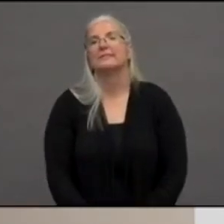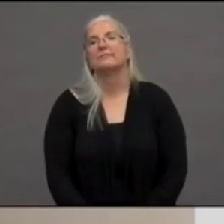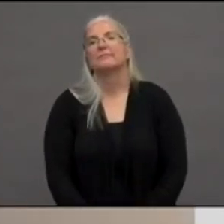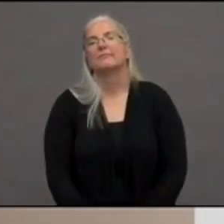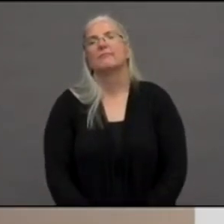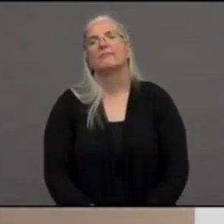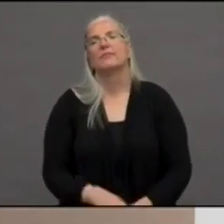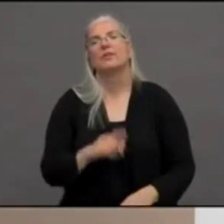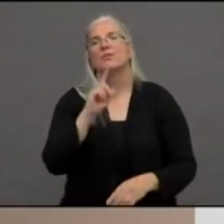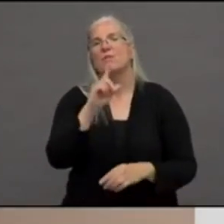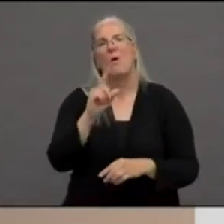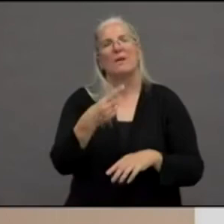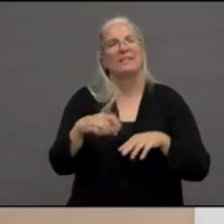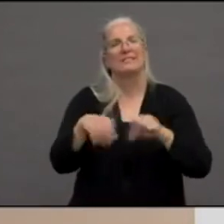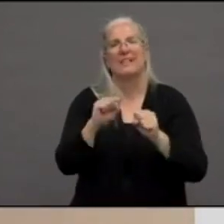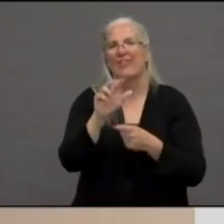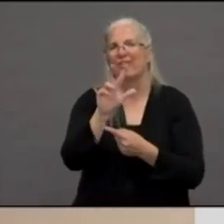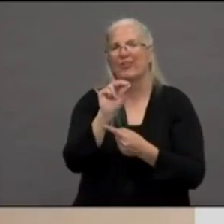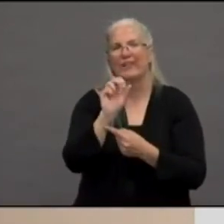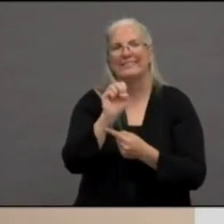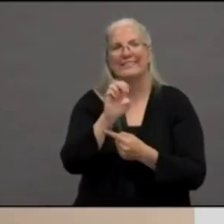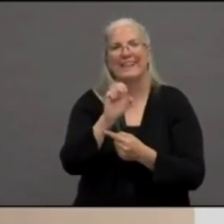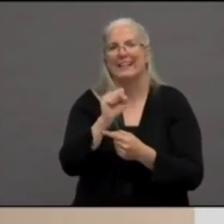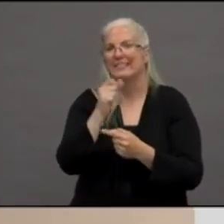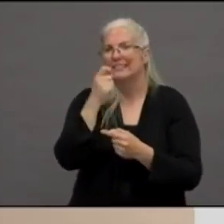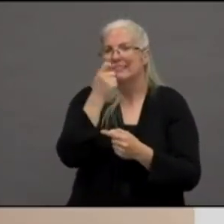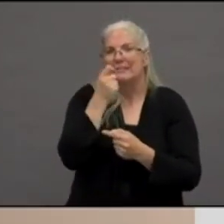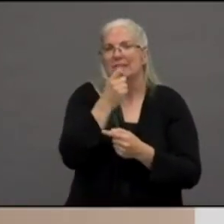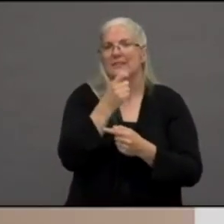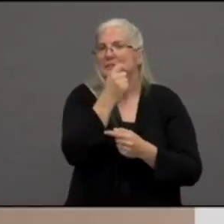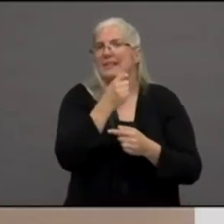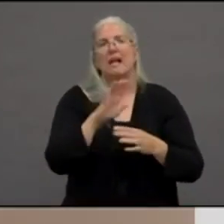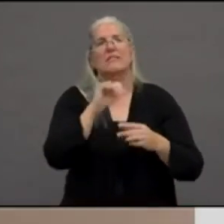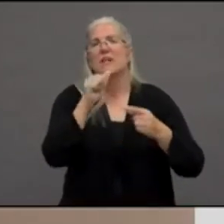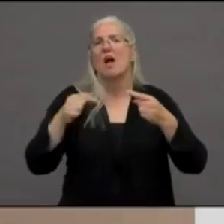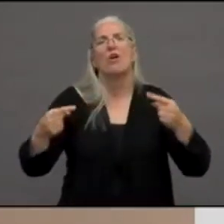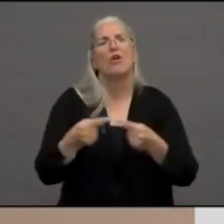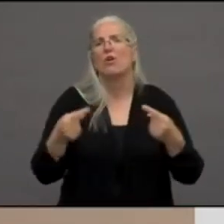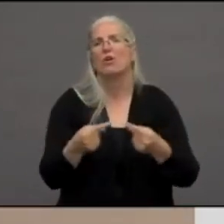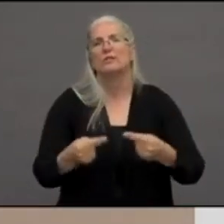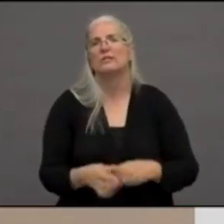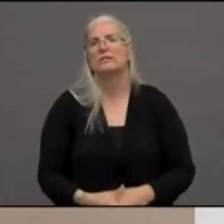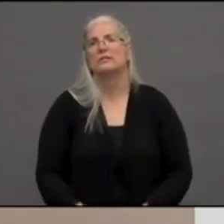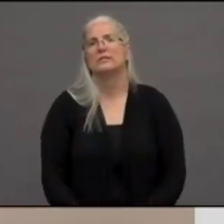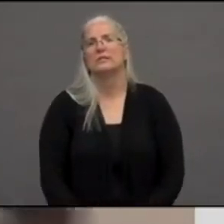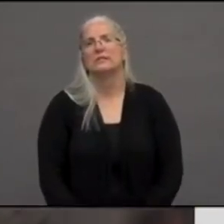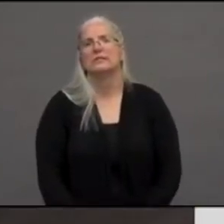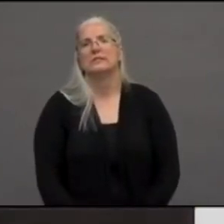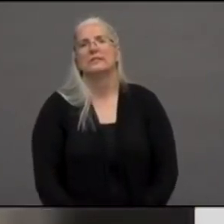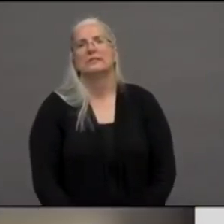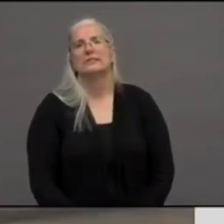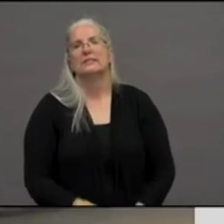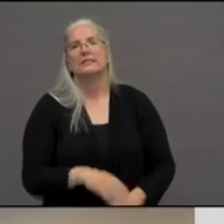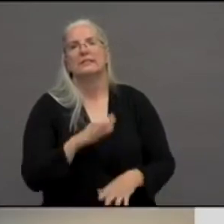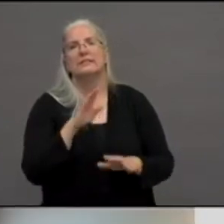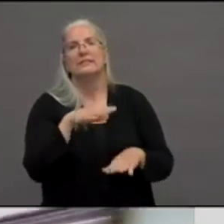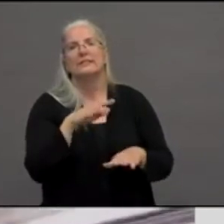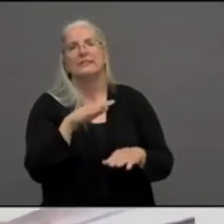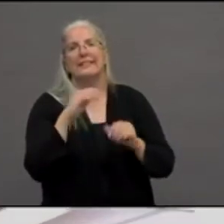not painful. Is that a tear in your eye, Larry? At all. My tear ducts don't even work